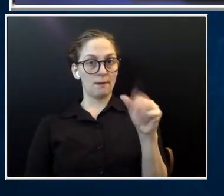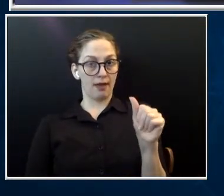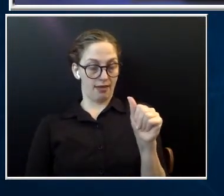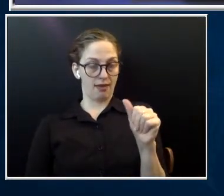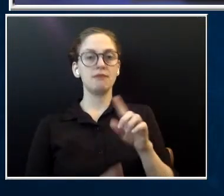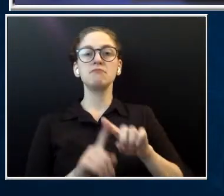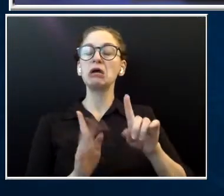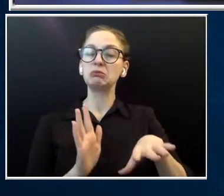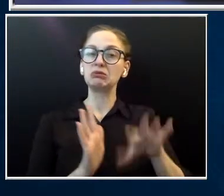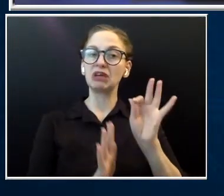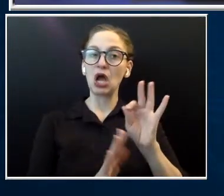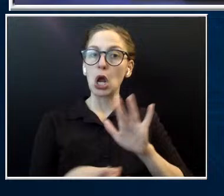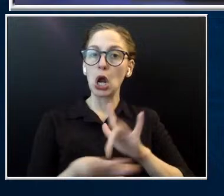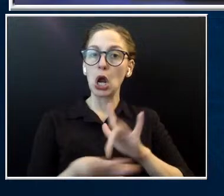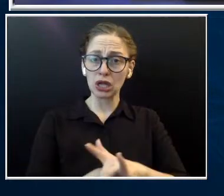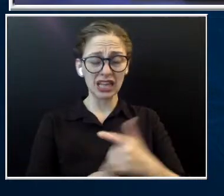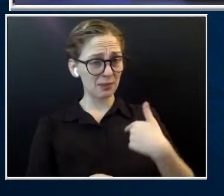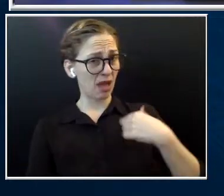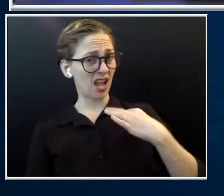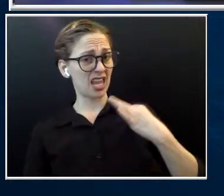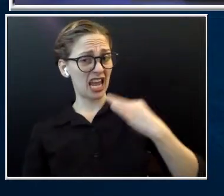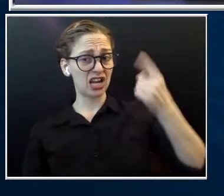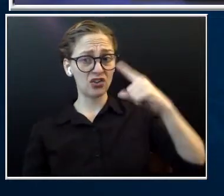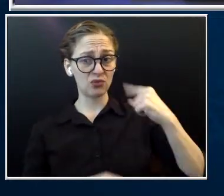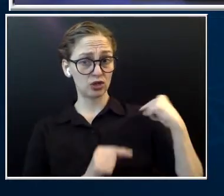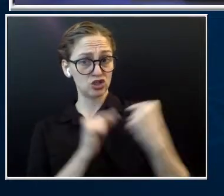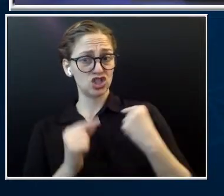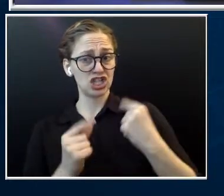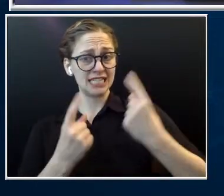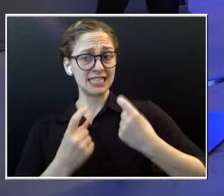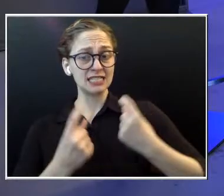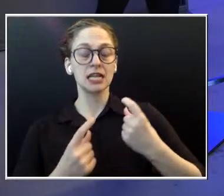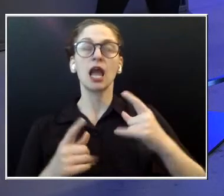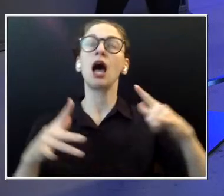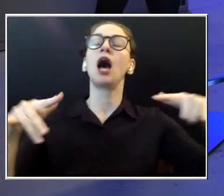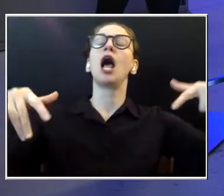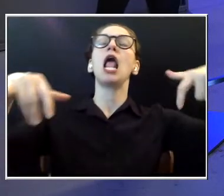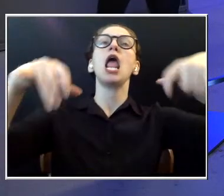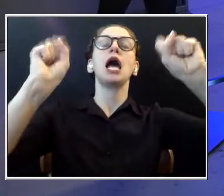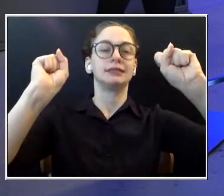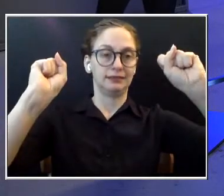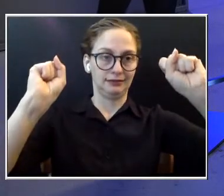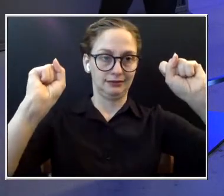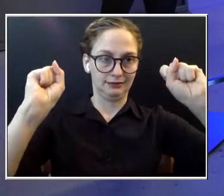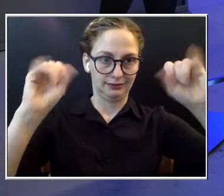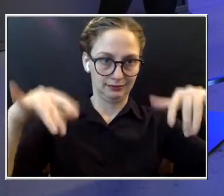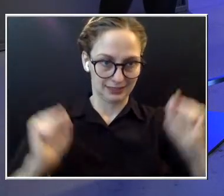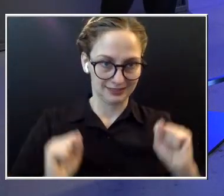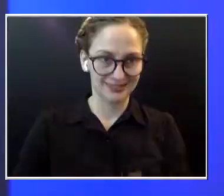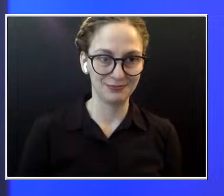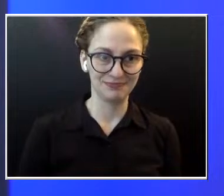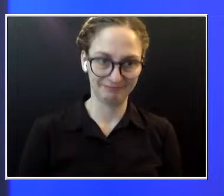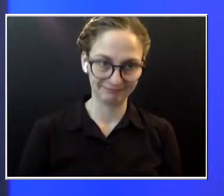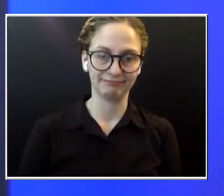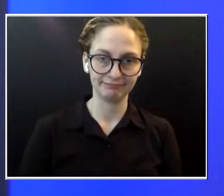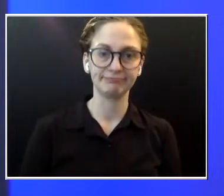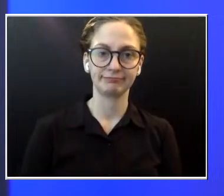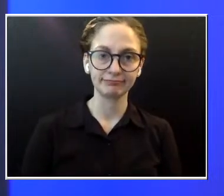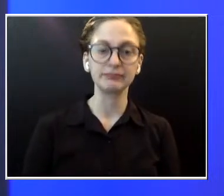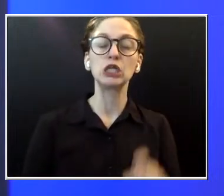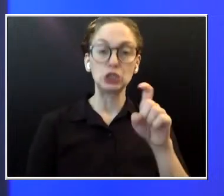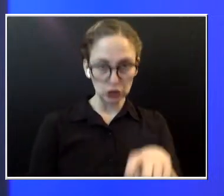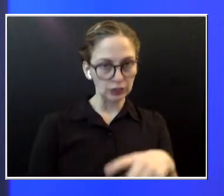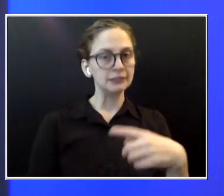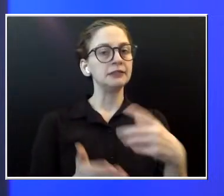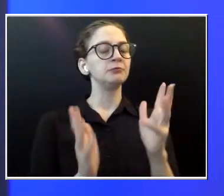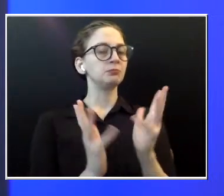cow, yes. Okay, the panel was unanimous. That's here. very similar Yes. to mine. So she should have a conversation with